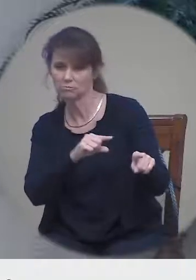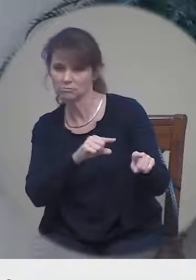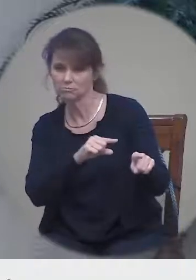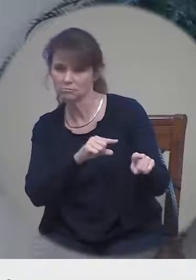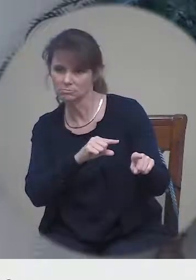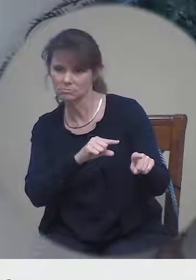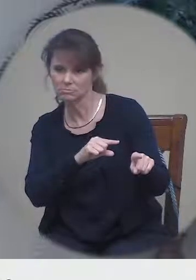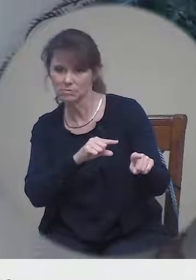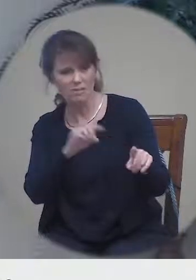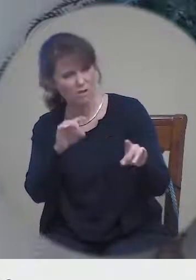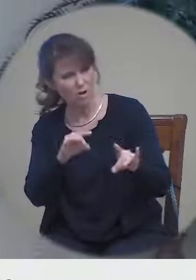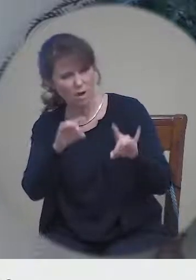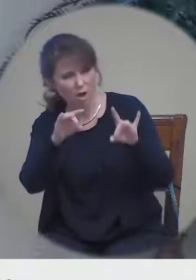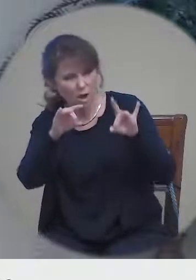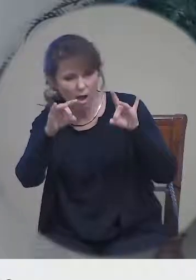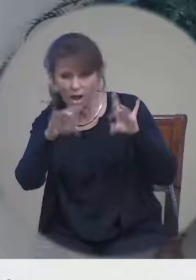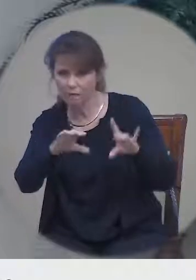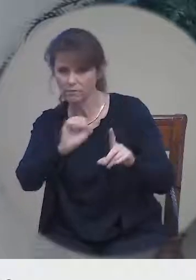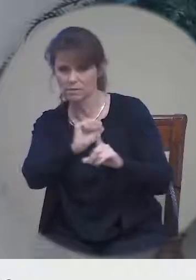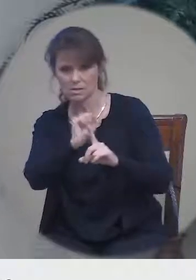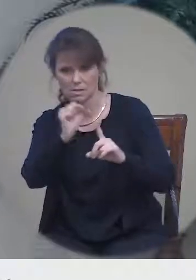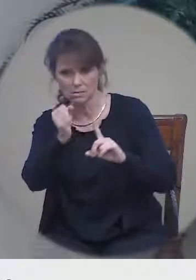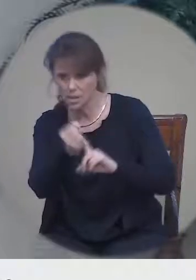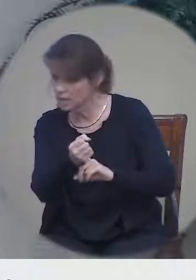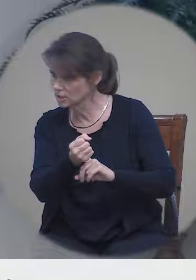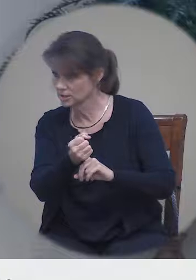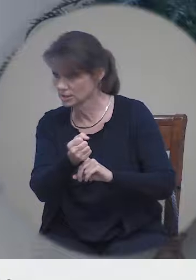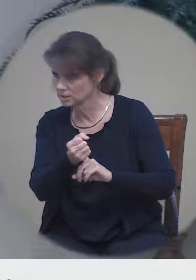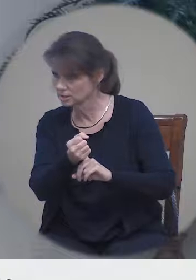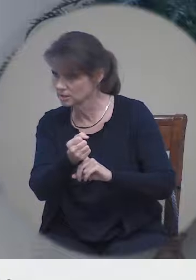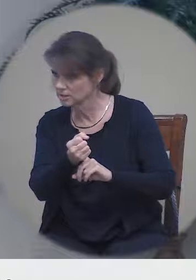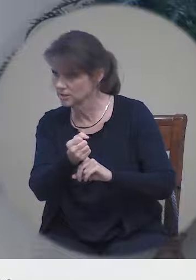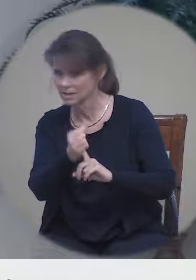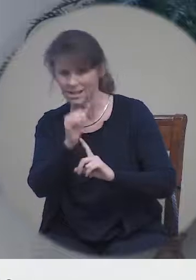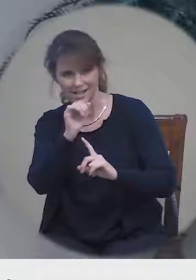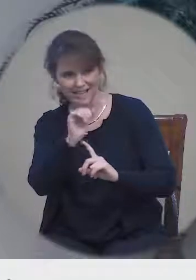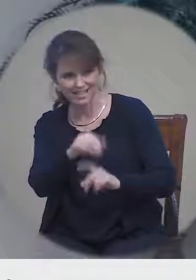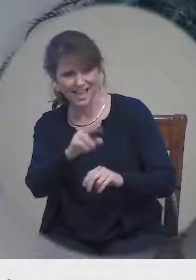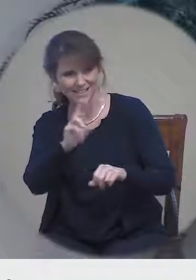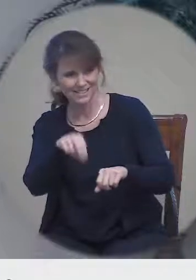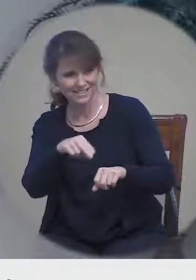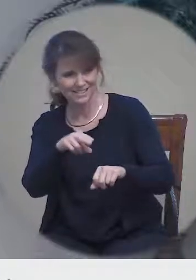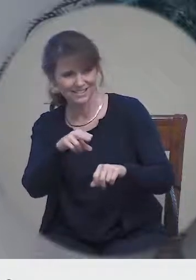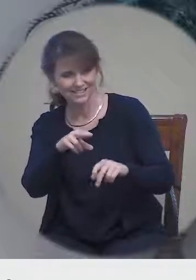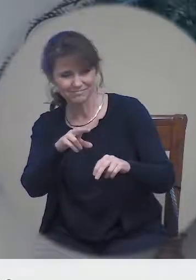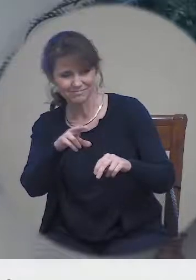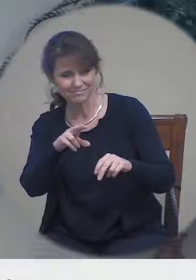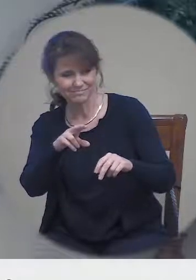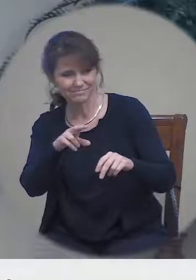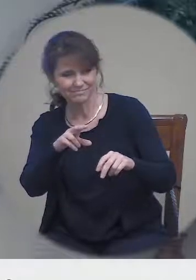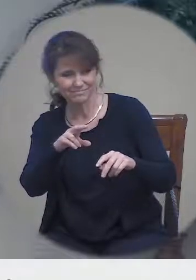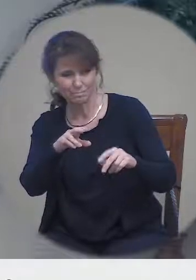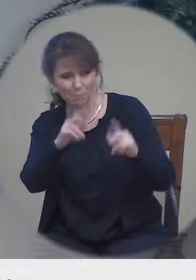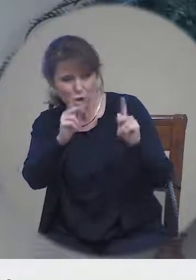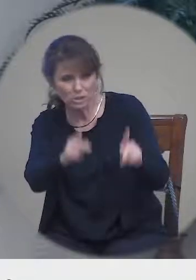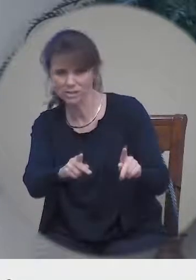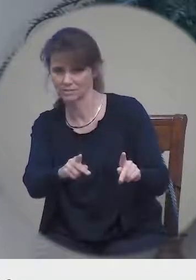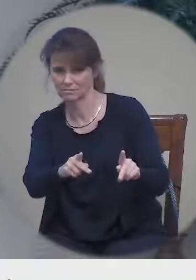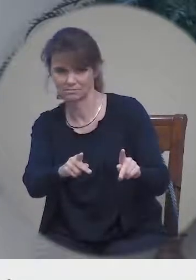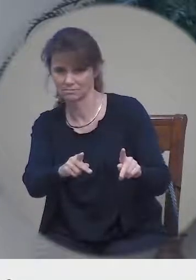a repulsive thing. It implies that the nature, I'm talking about the nature of the